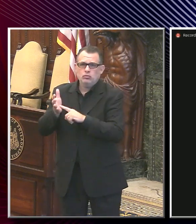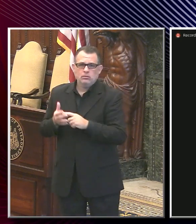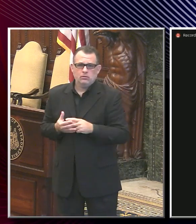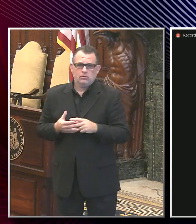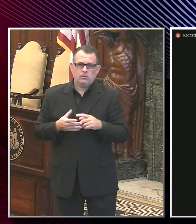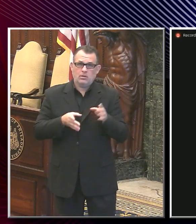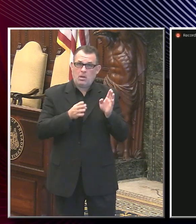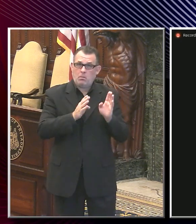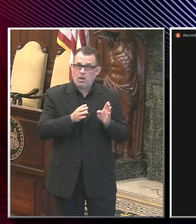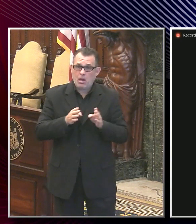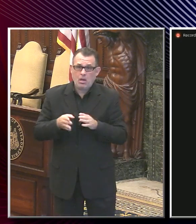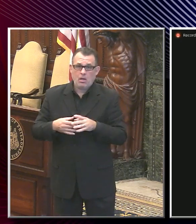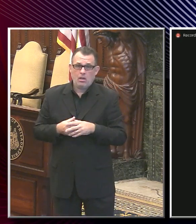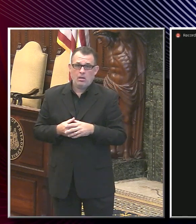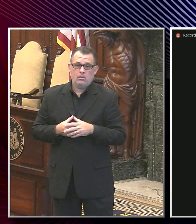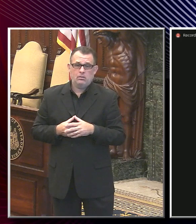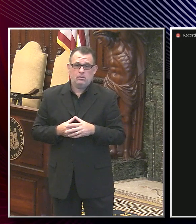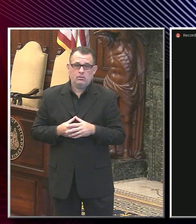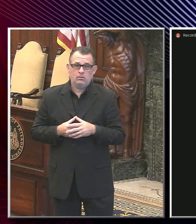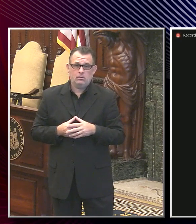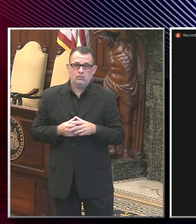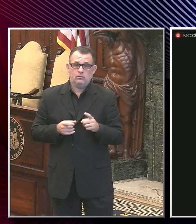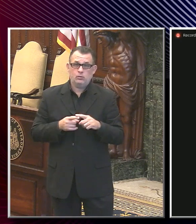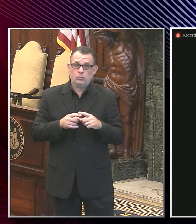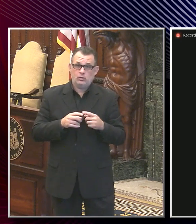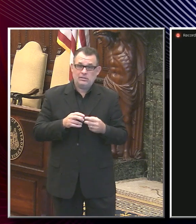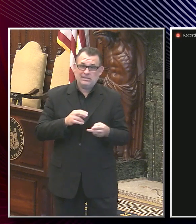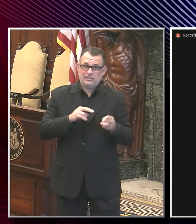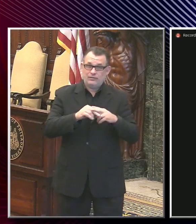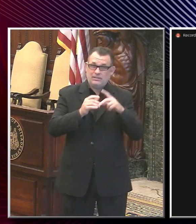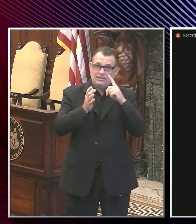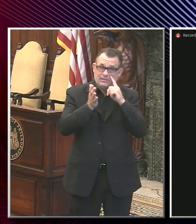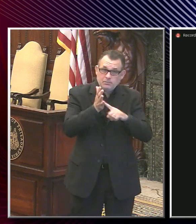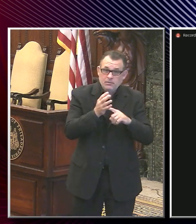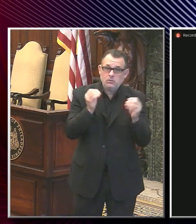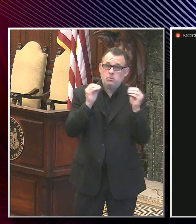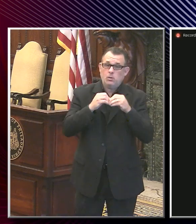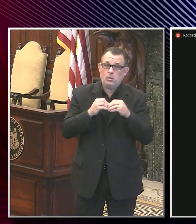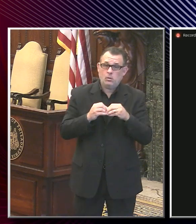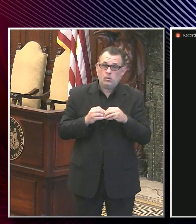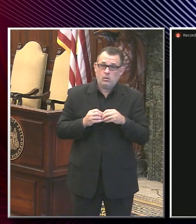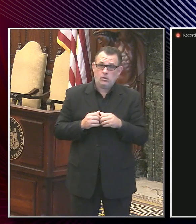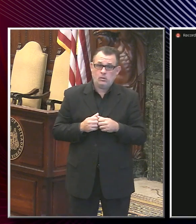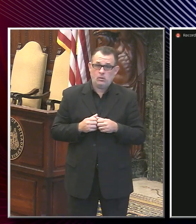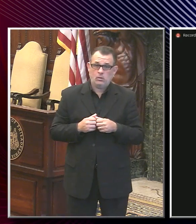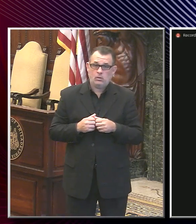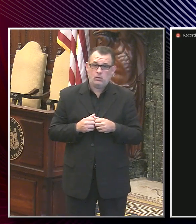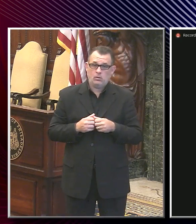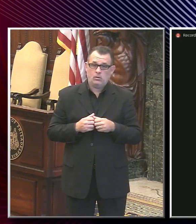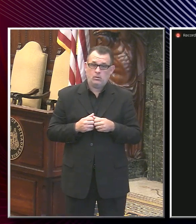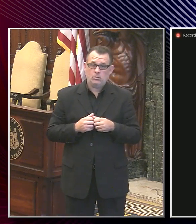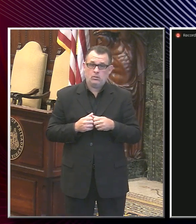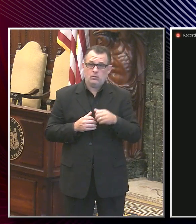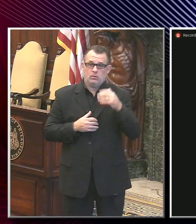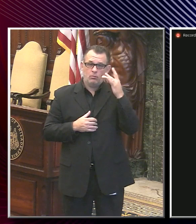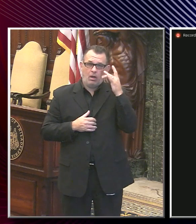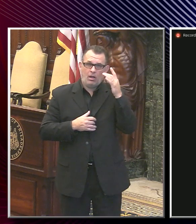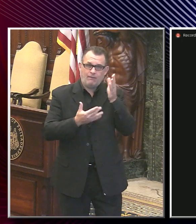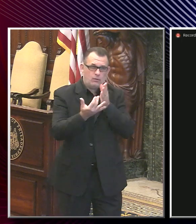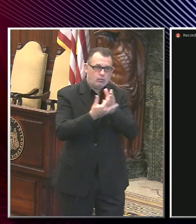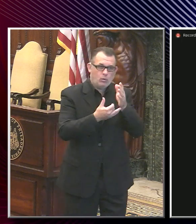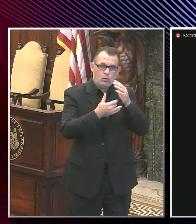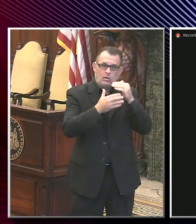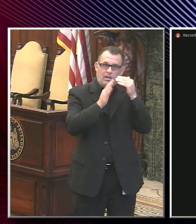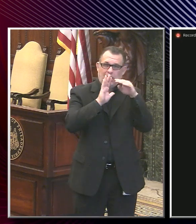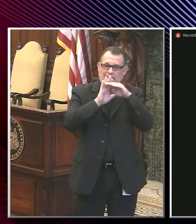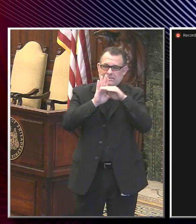to step up inspection efforts, just as somebody who sort of regularly goes through the list of inspections and also is out in the